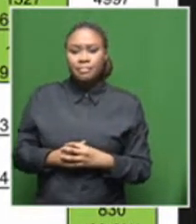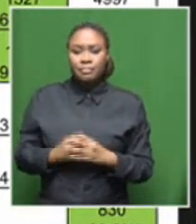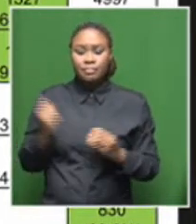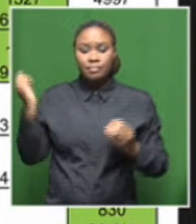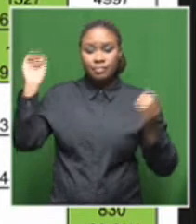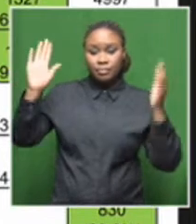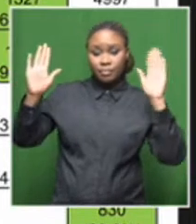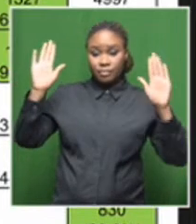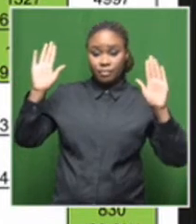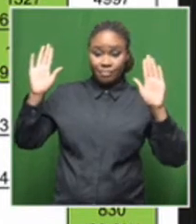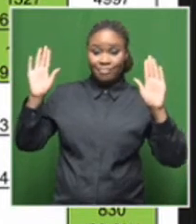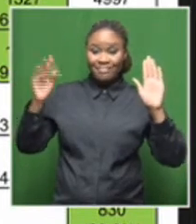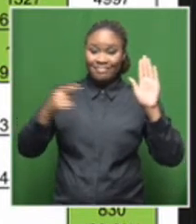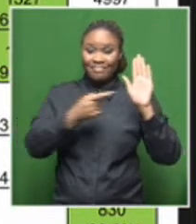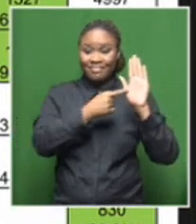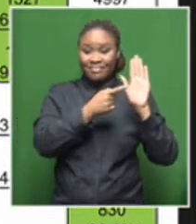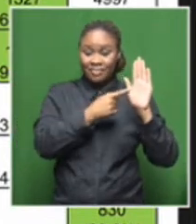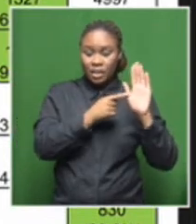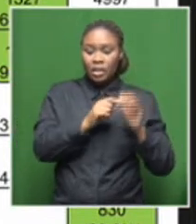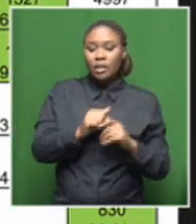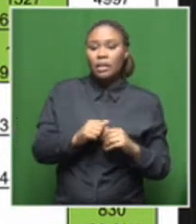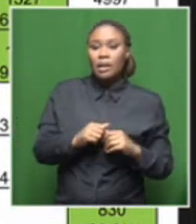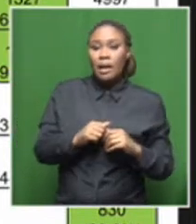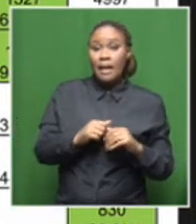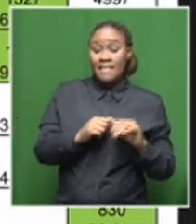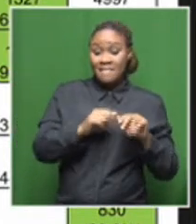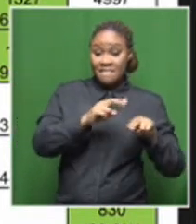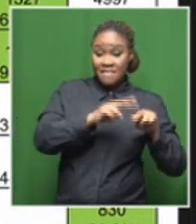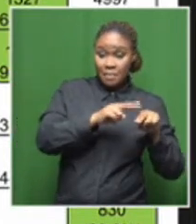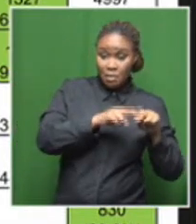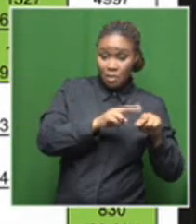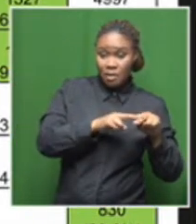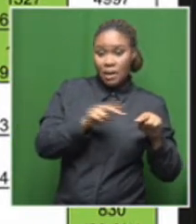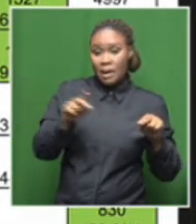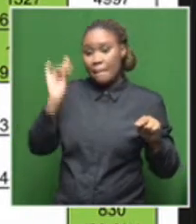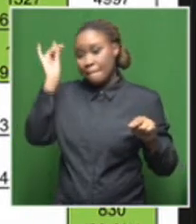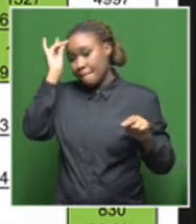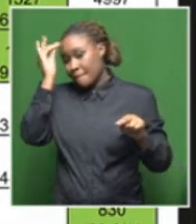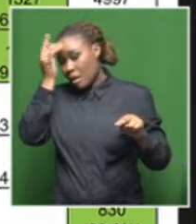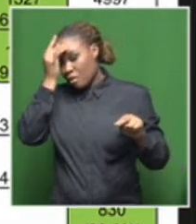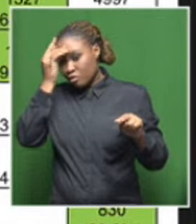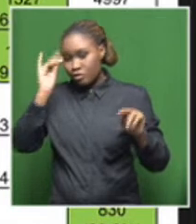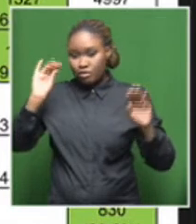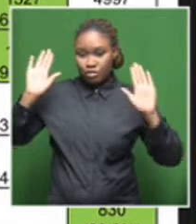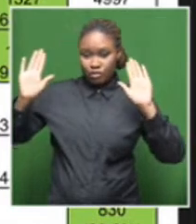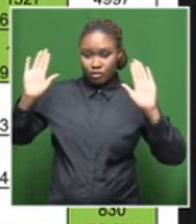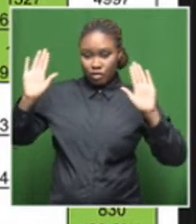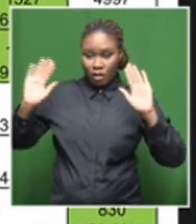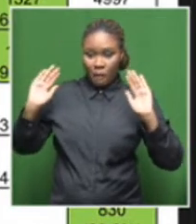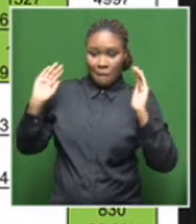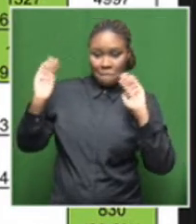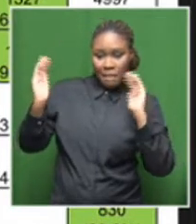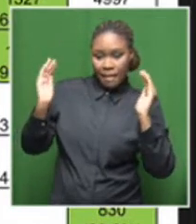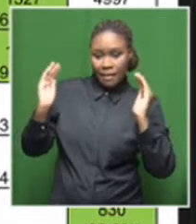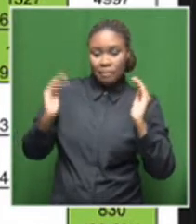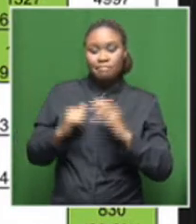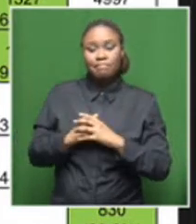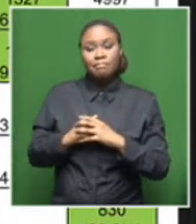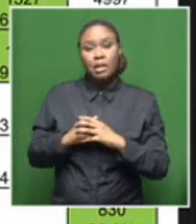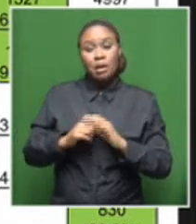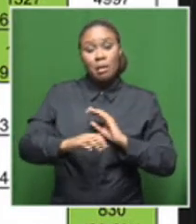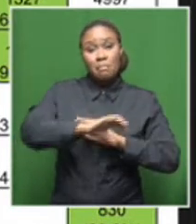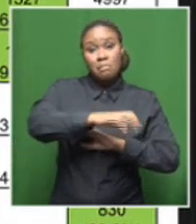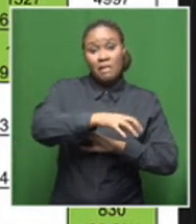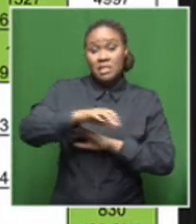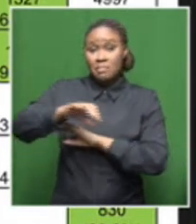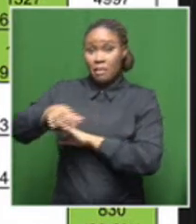of February with the 2nd of March to see what has happened. In all provinces, there's been a difference in both the